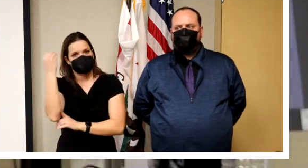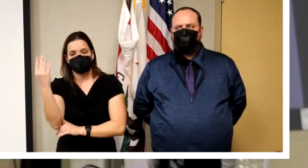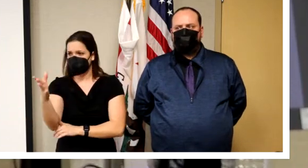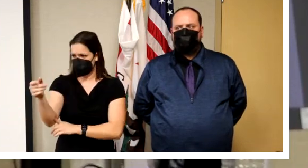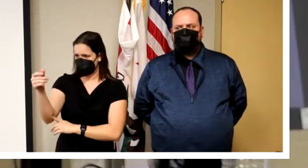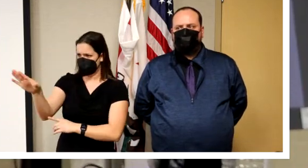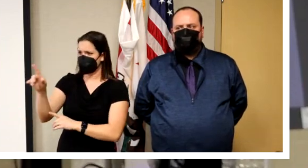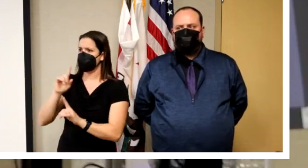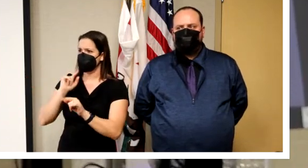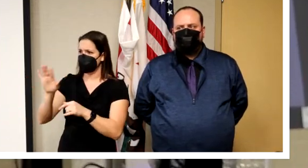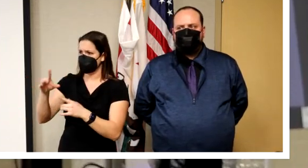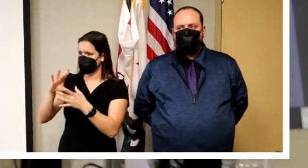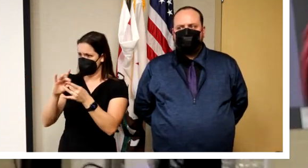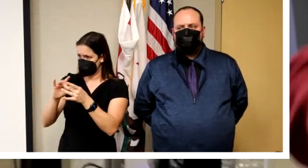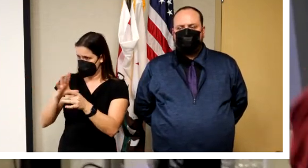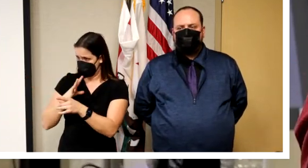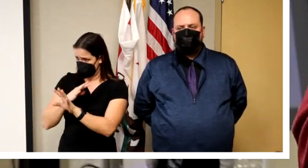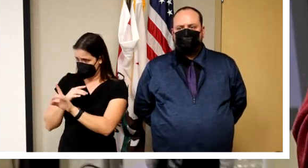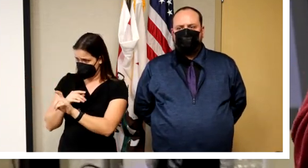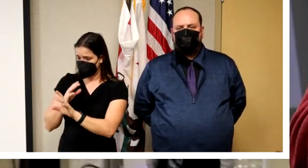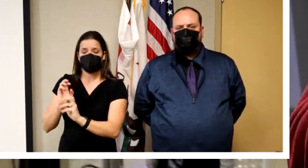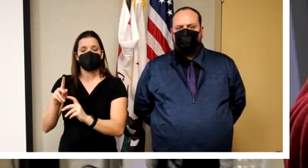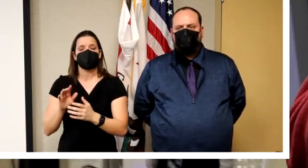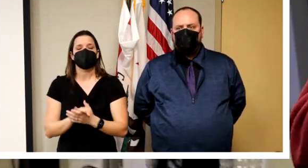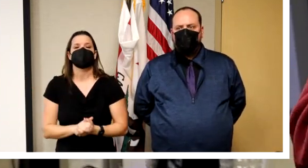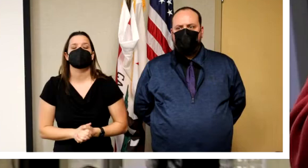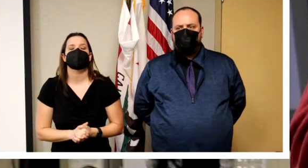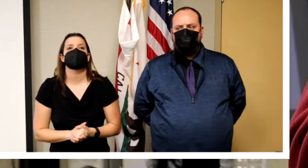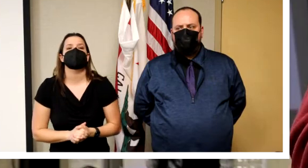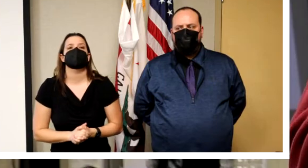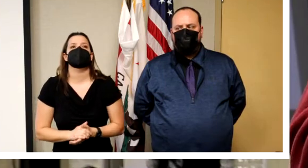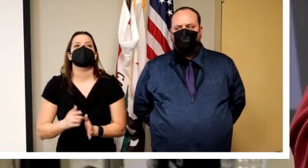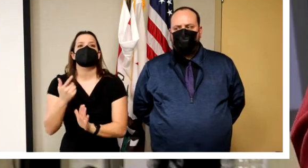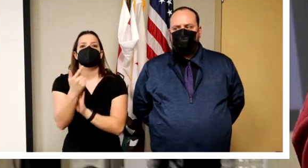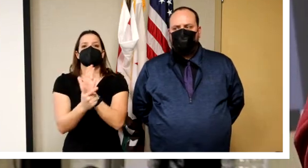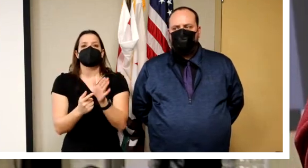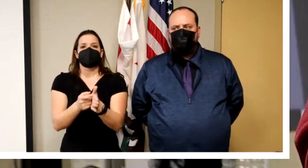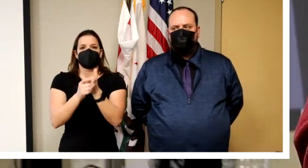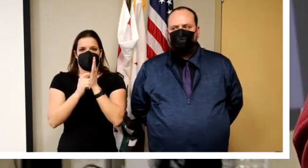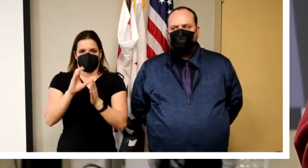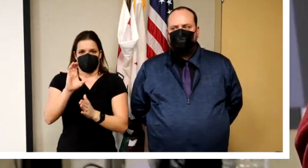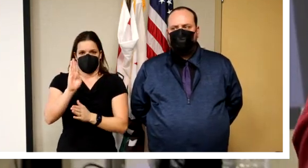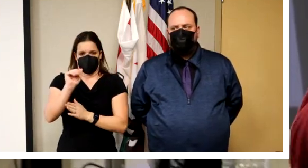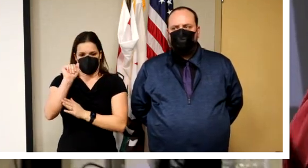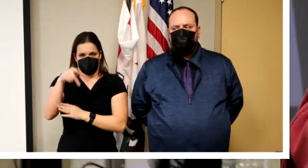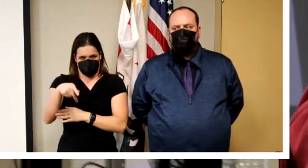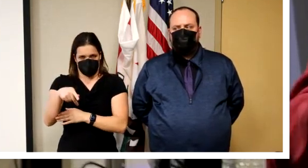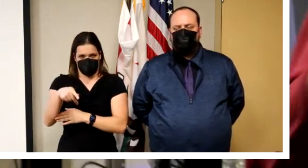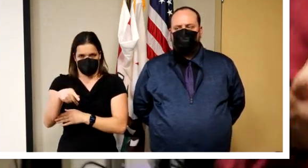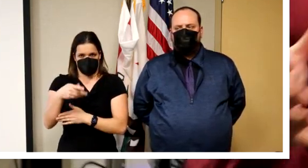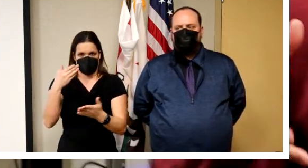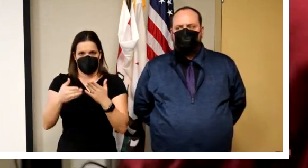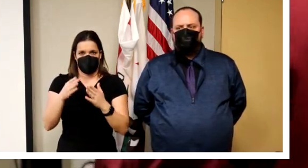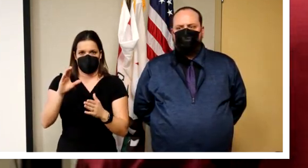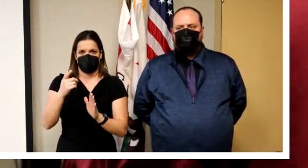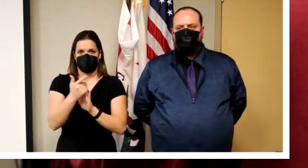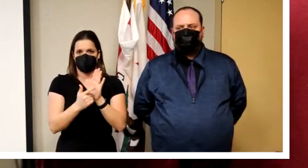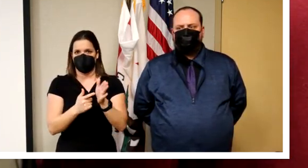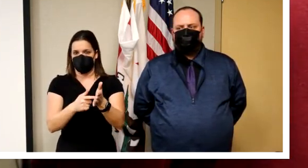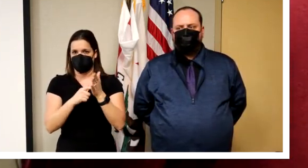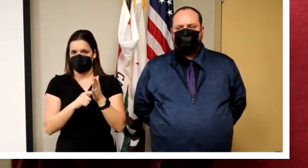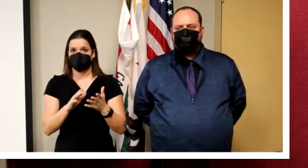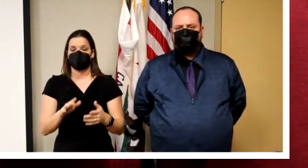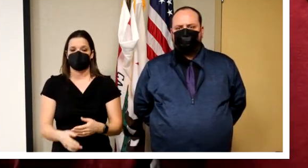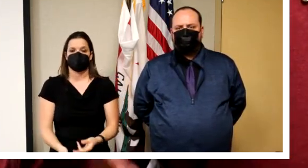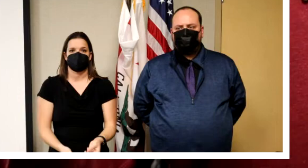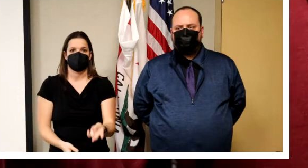mind me, sir, can I respond to your comments? Is that all right? You okay with that? So the legal requirement for CVAP very well may be a legal one that's required.